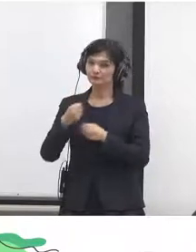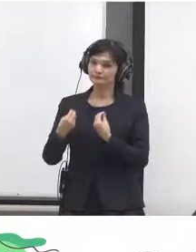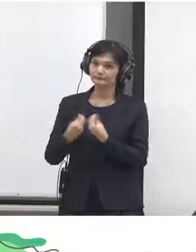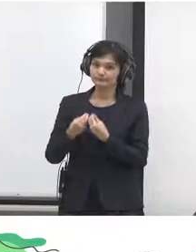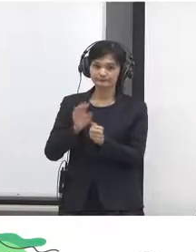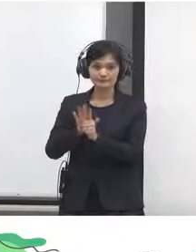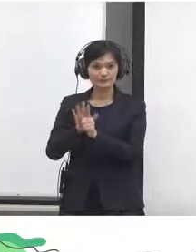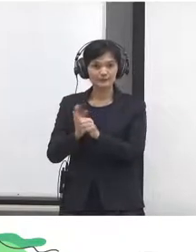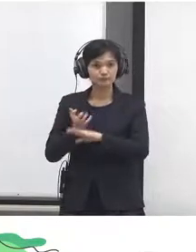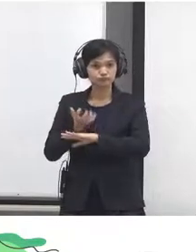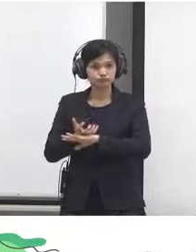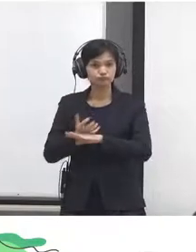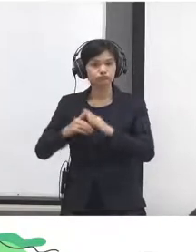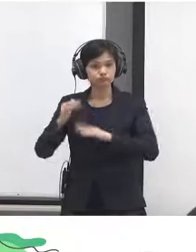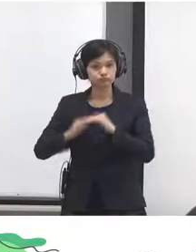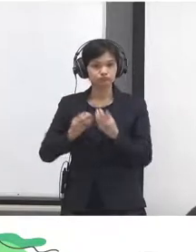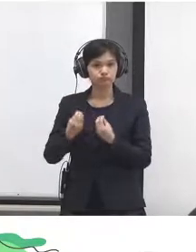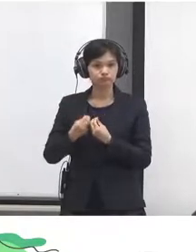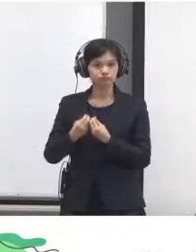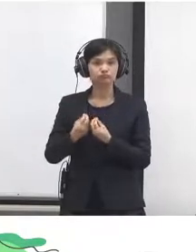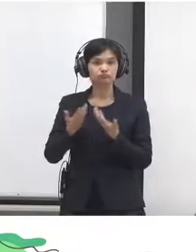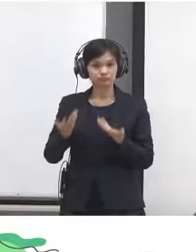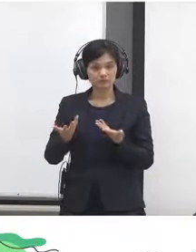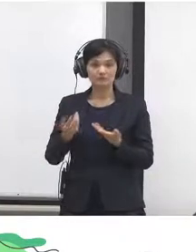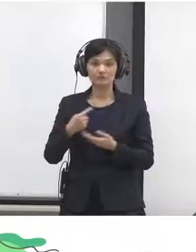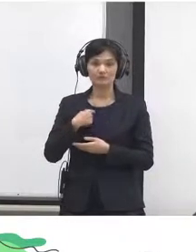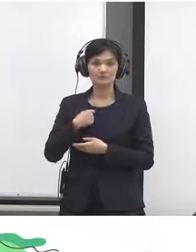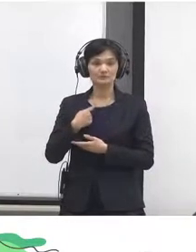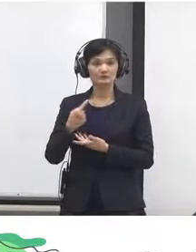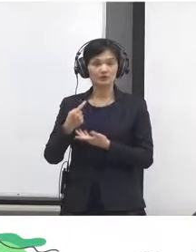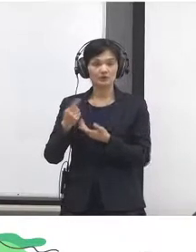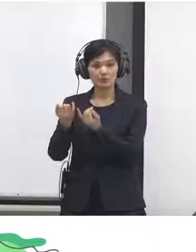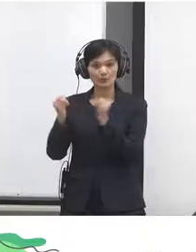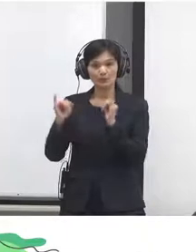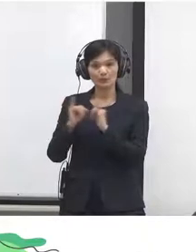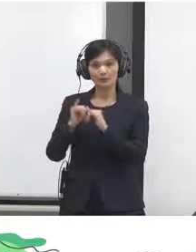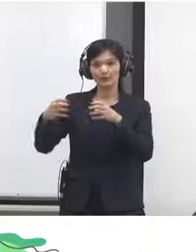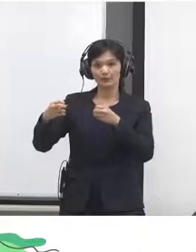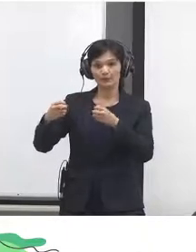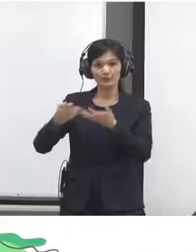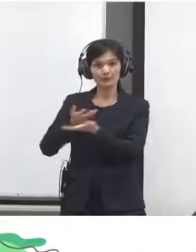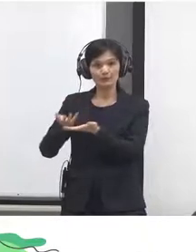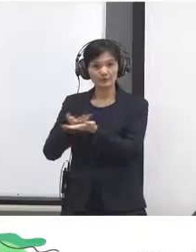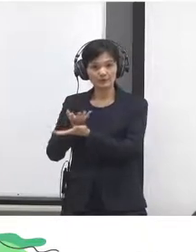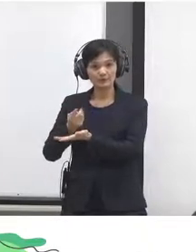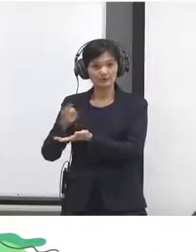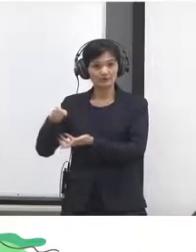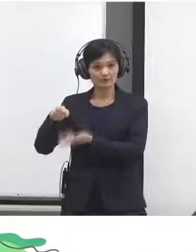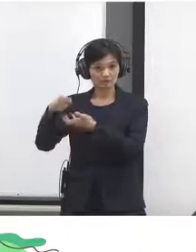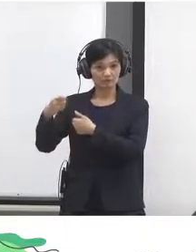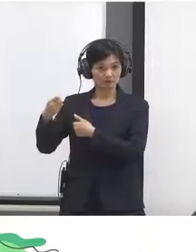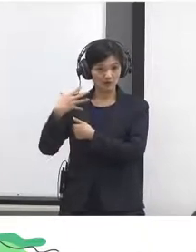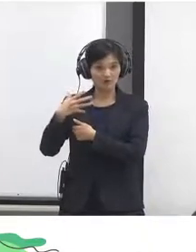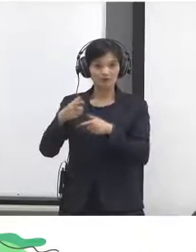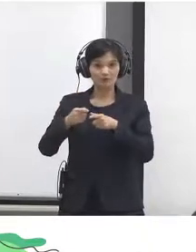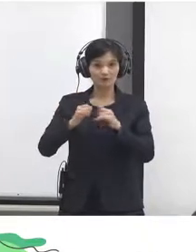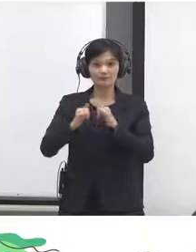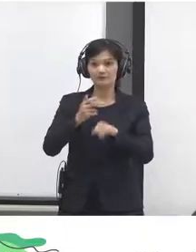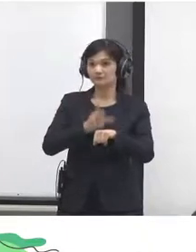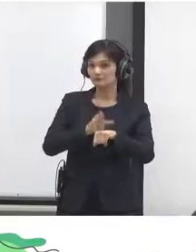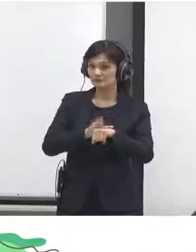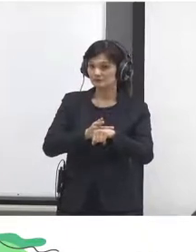example, gender issue does exist in civic tech scenario, and also we found that we have